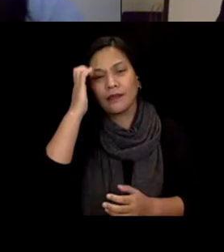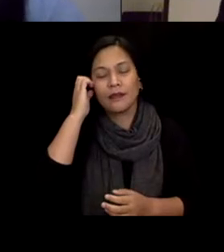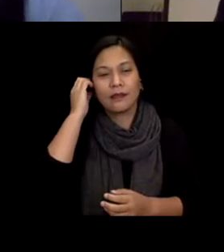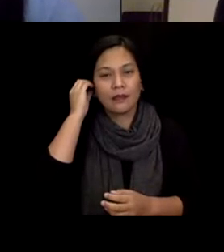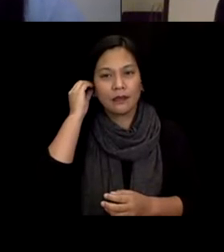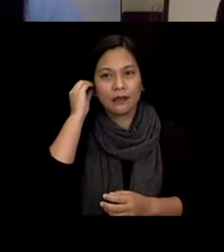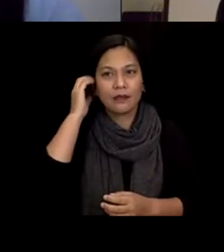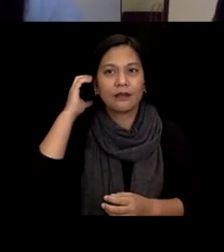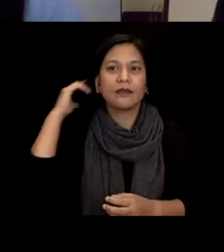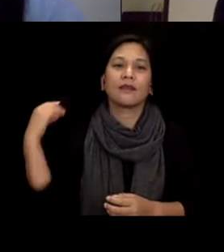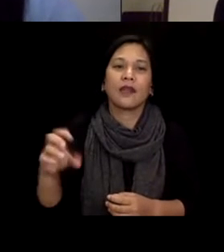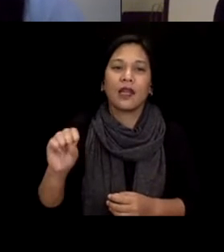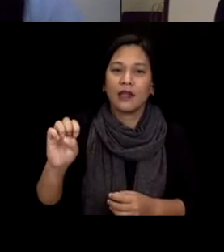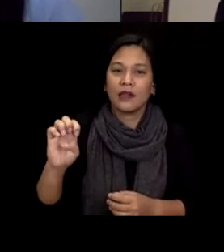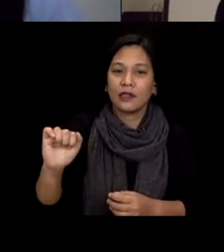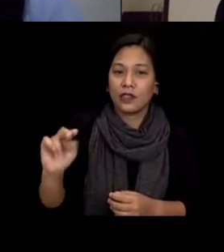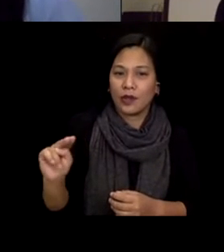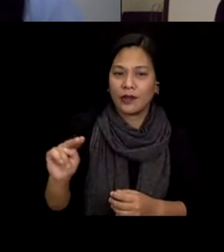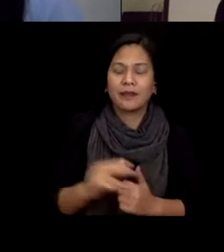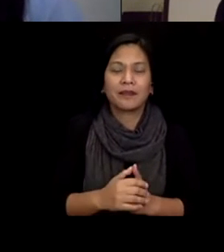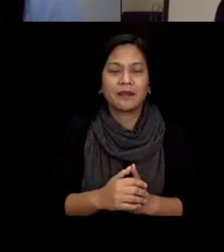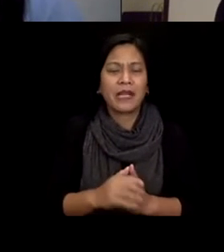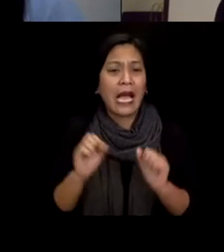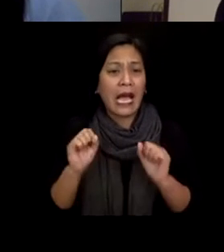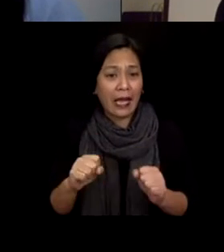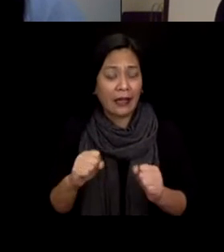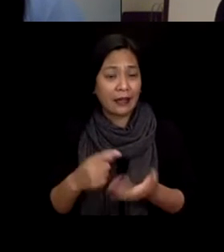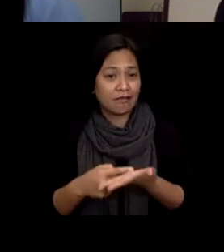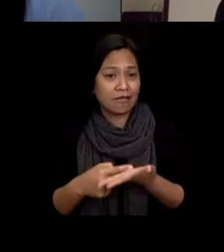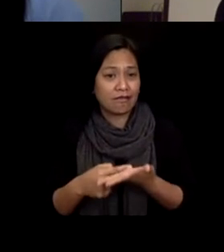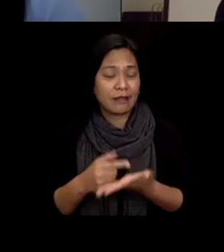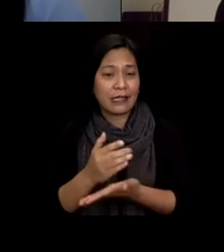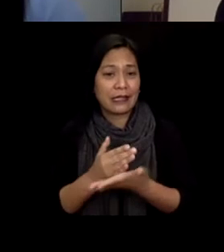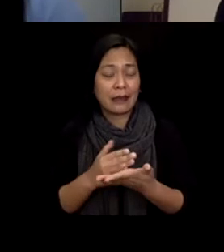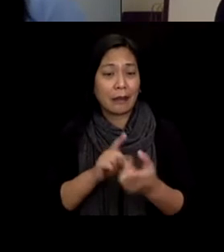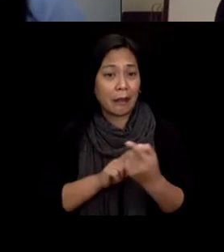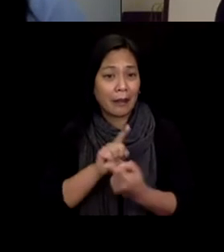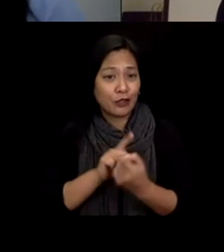I can talk about some of the mentorship kind of